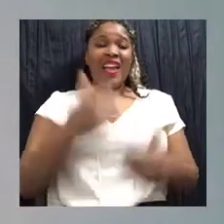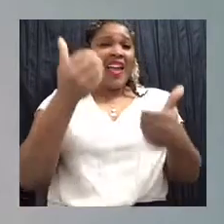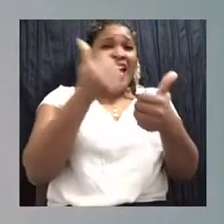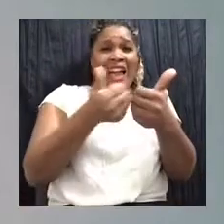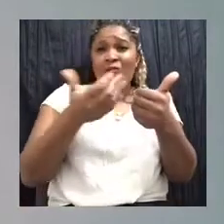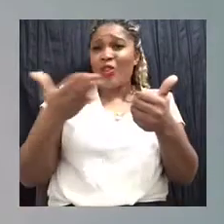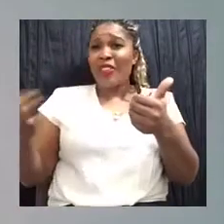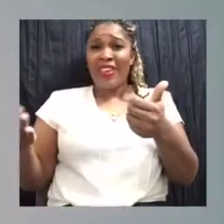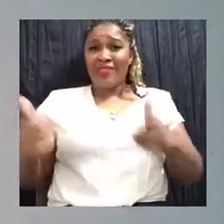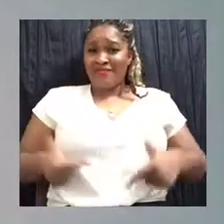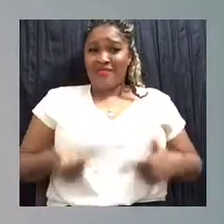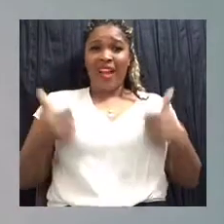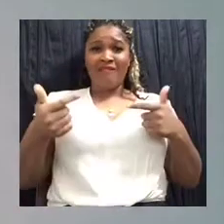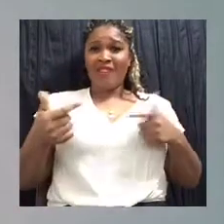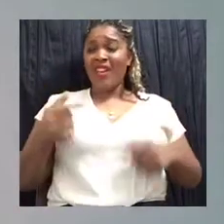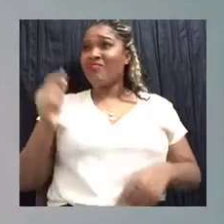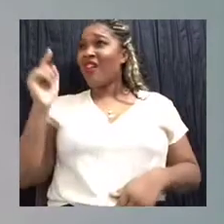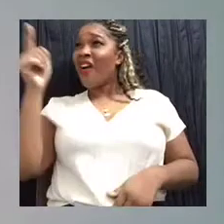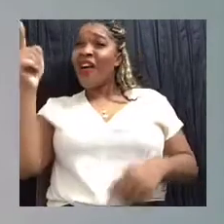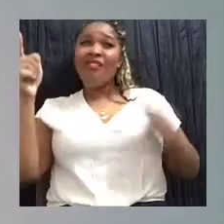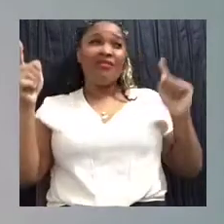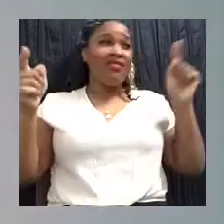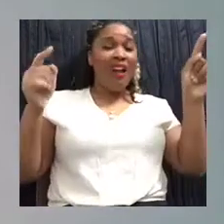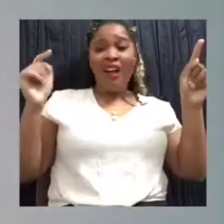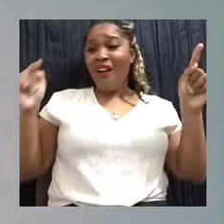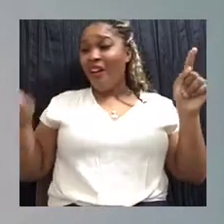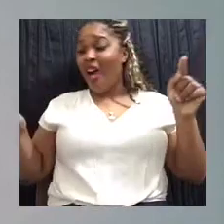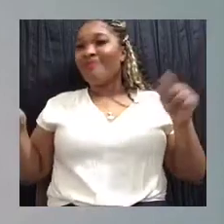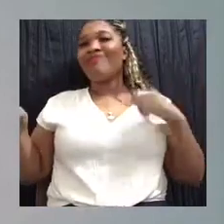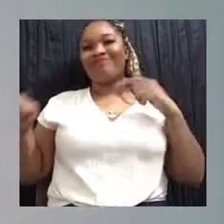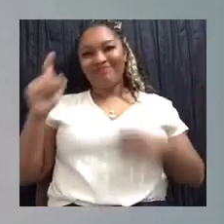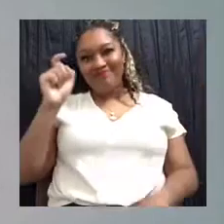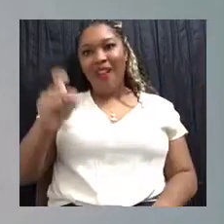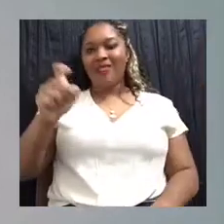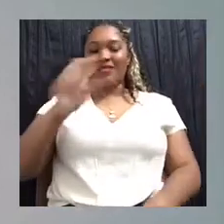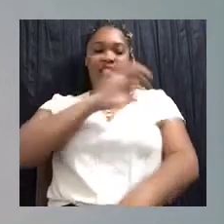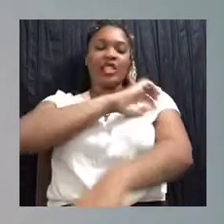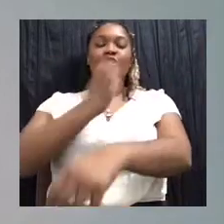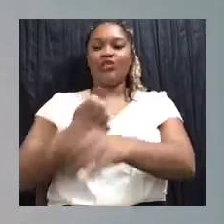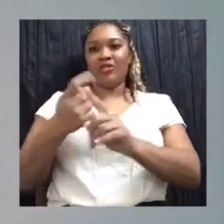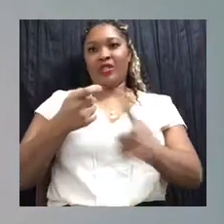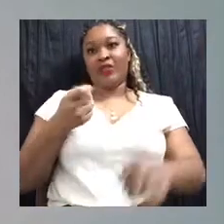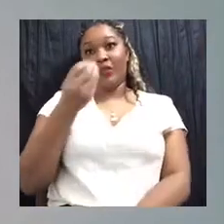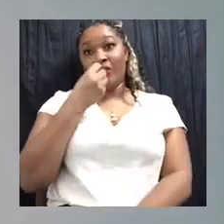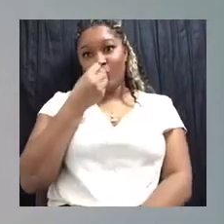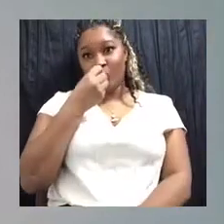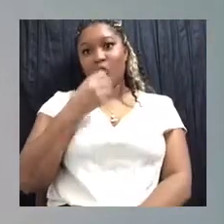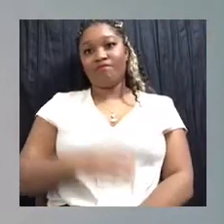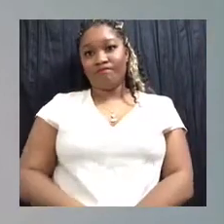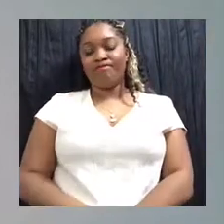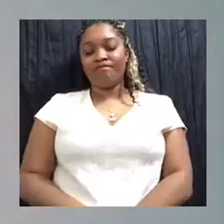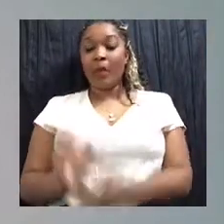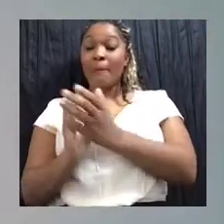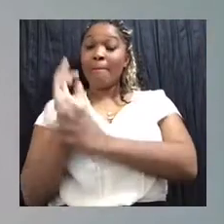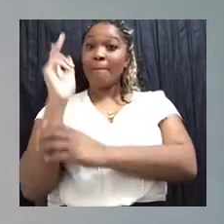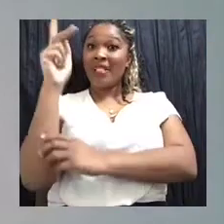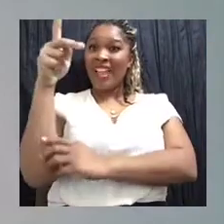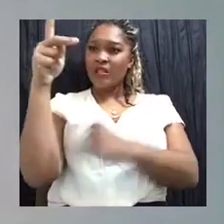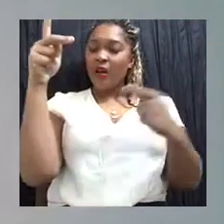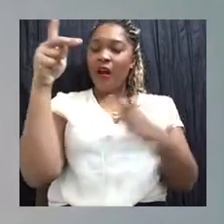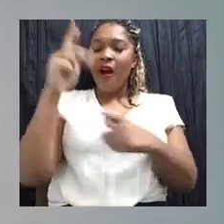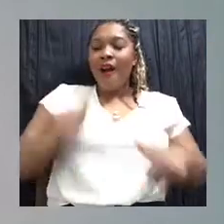Everything that is alive needs energy from food. Plants are